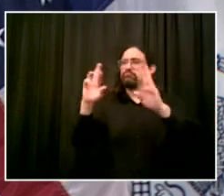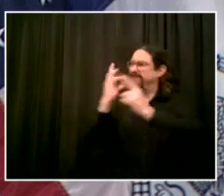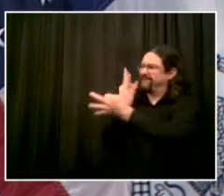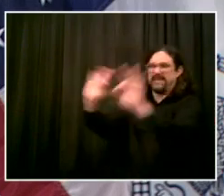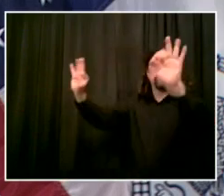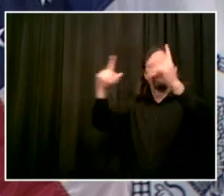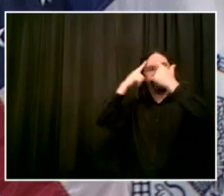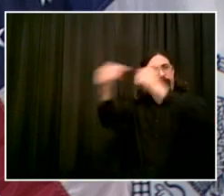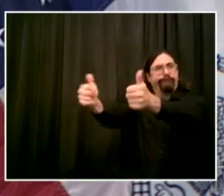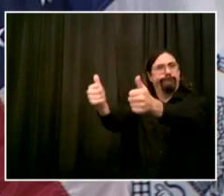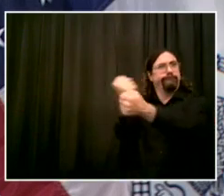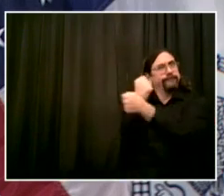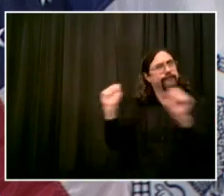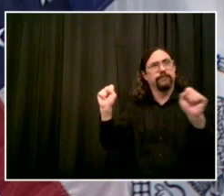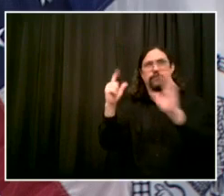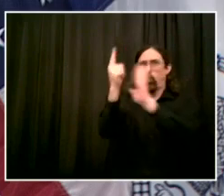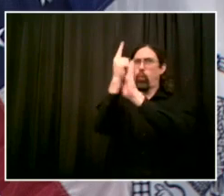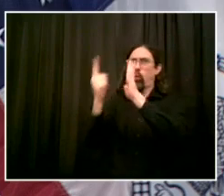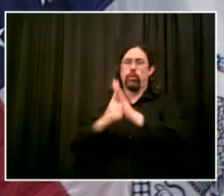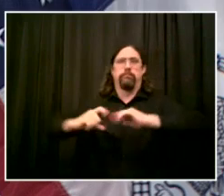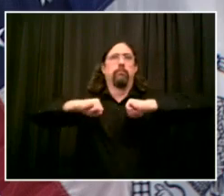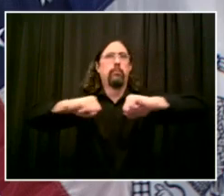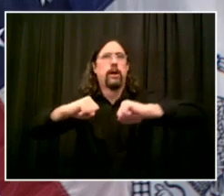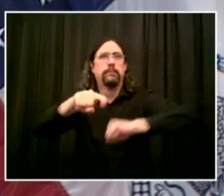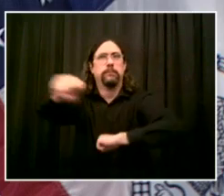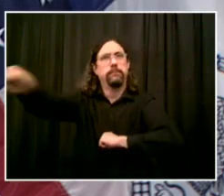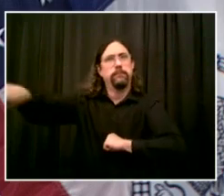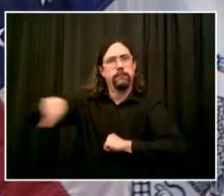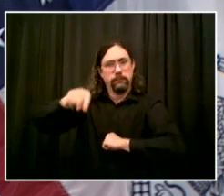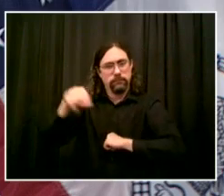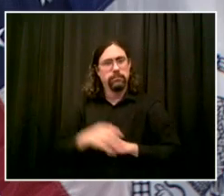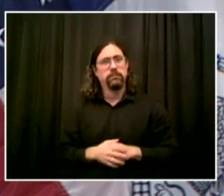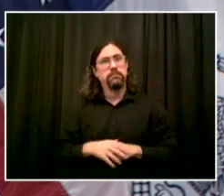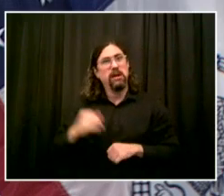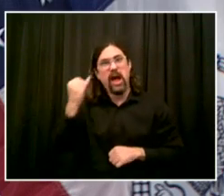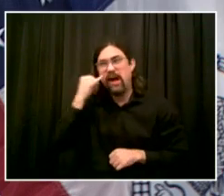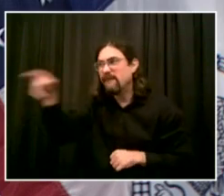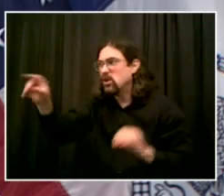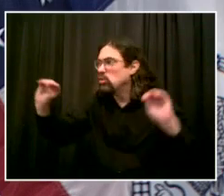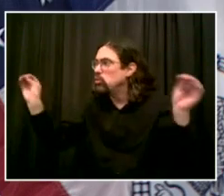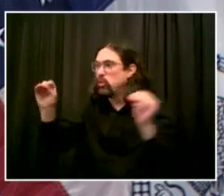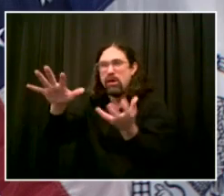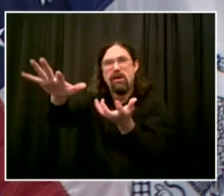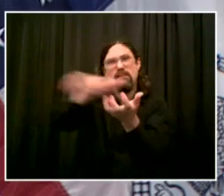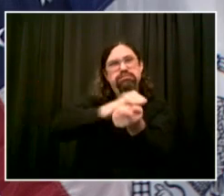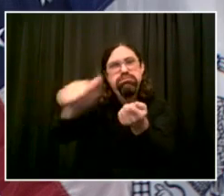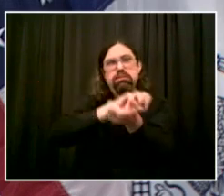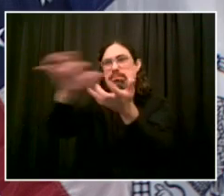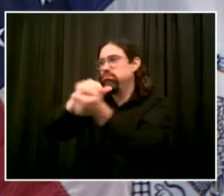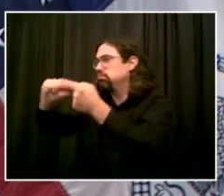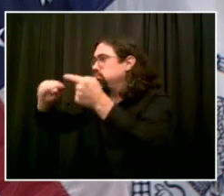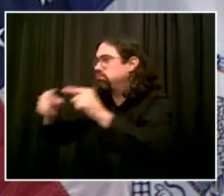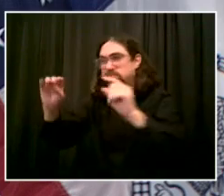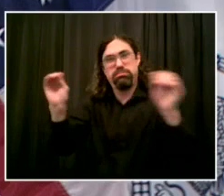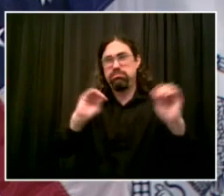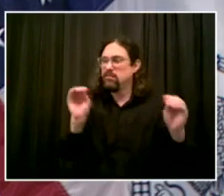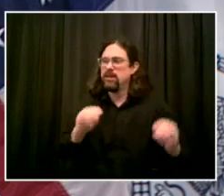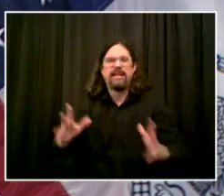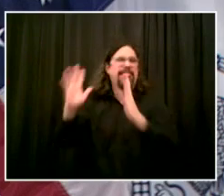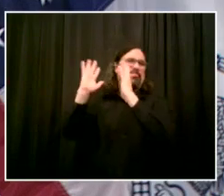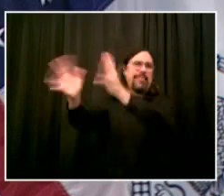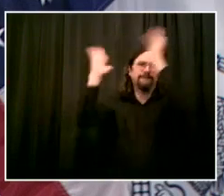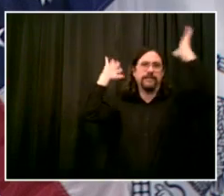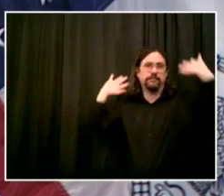Michael, do you have Thank another? you. Do you have another? Yeah, question? one more. Yeah. This is from our folks at the Shack for